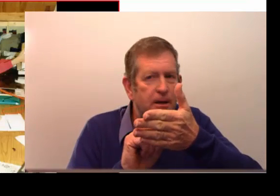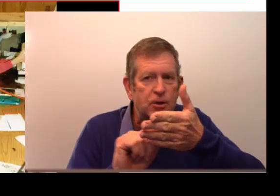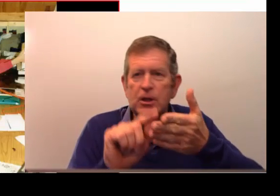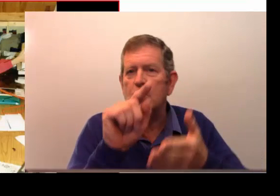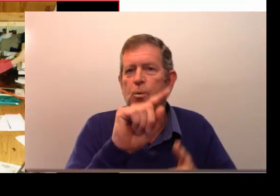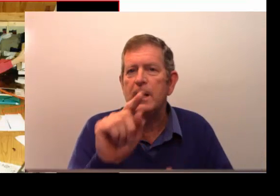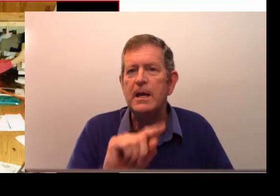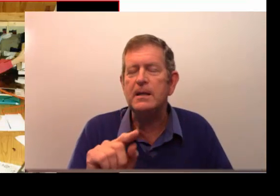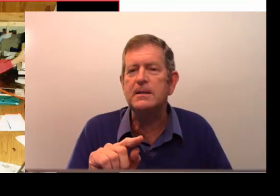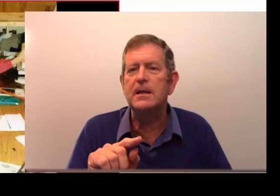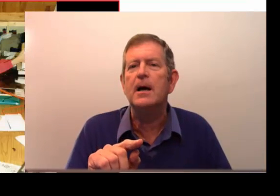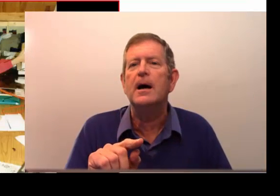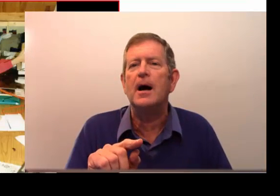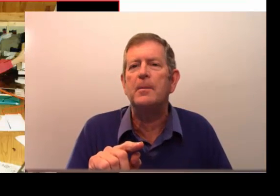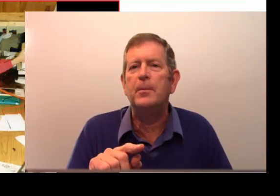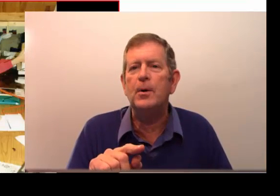reads